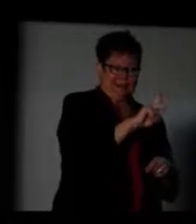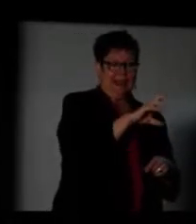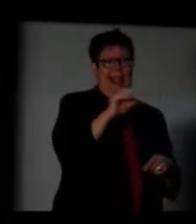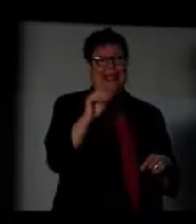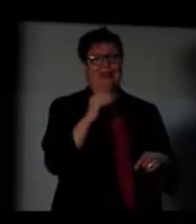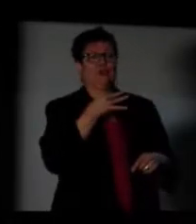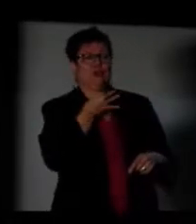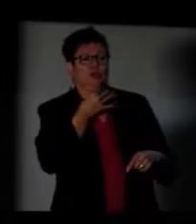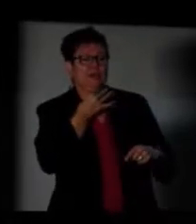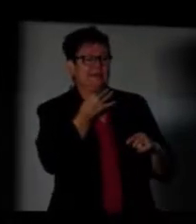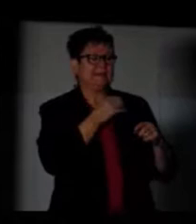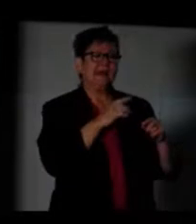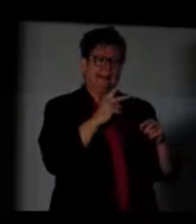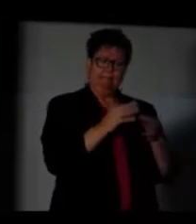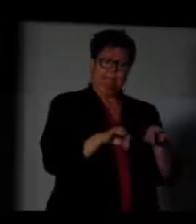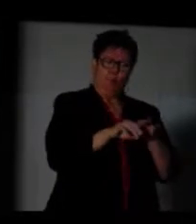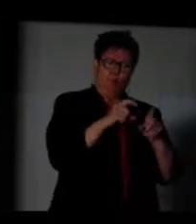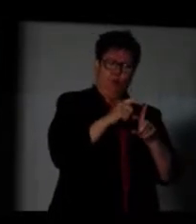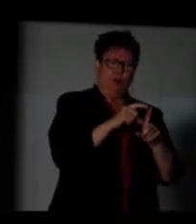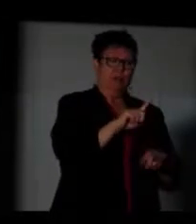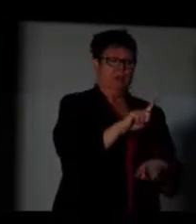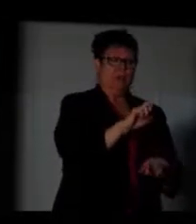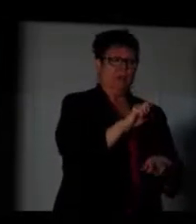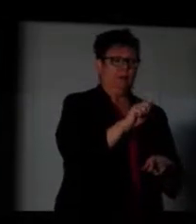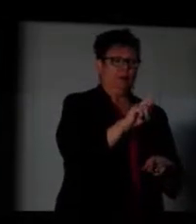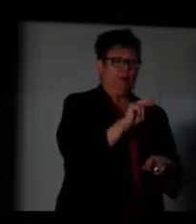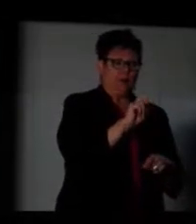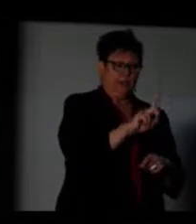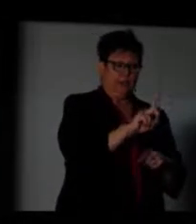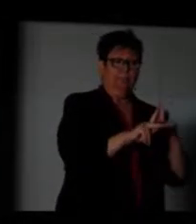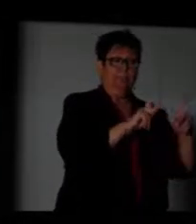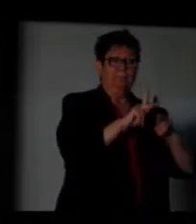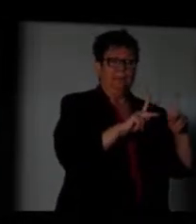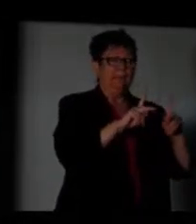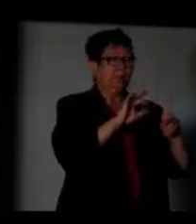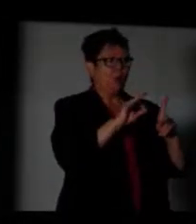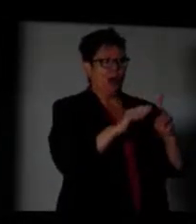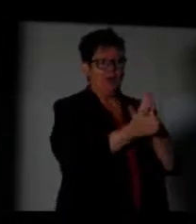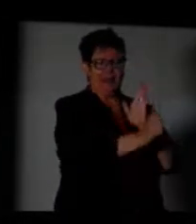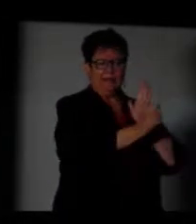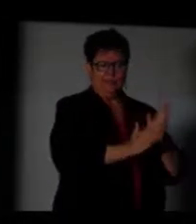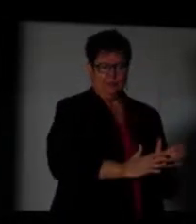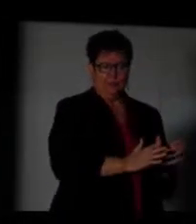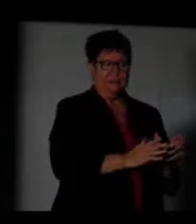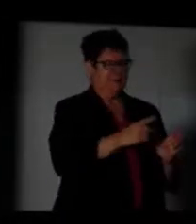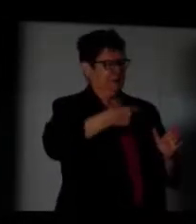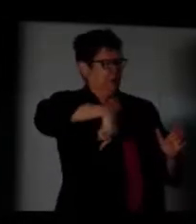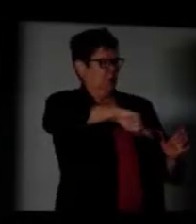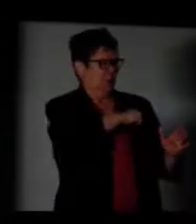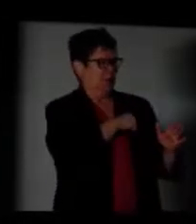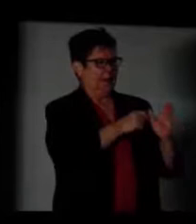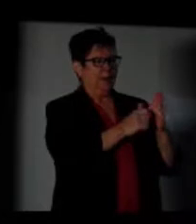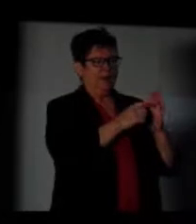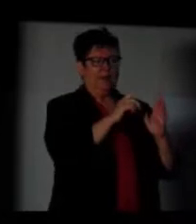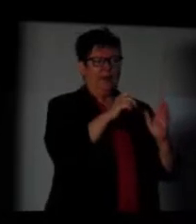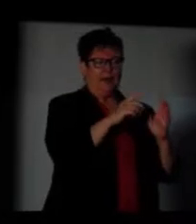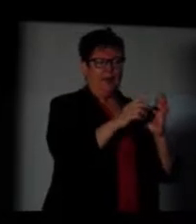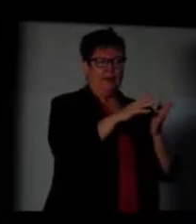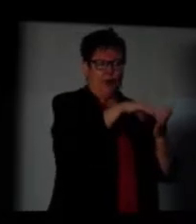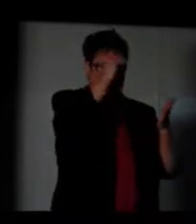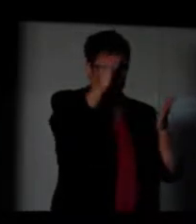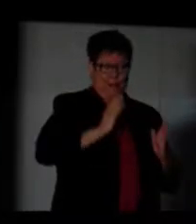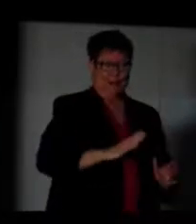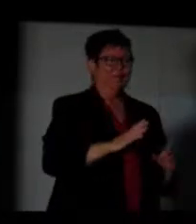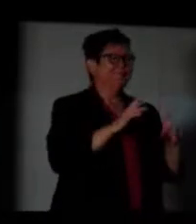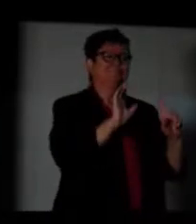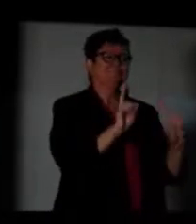experts. Many of us, I think, in our fields would be considered the learned, and our colleagues are the learned. And we spend a lot of time making sure we